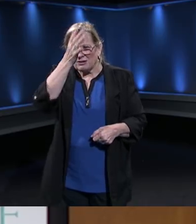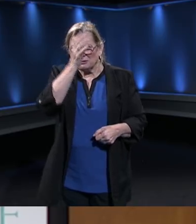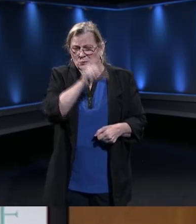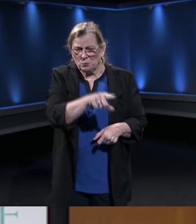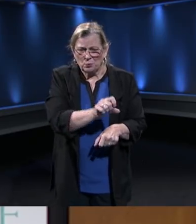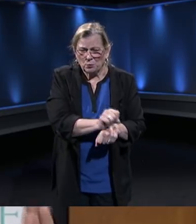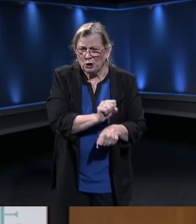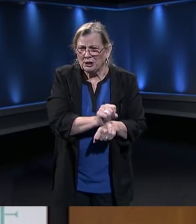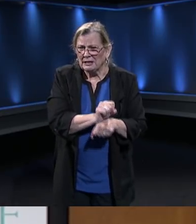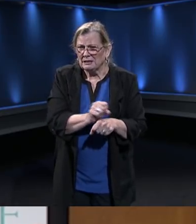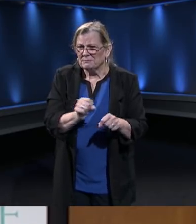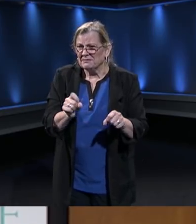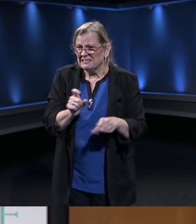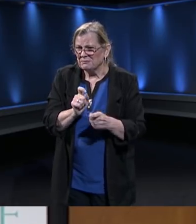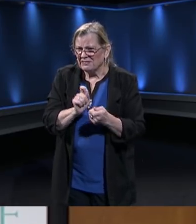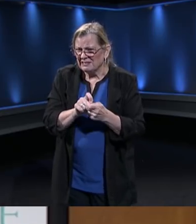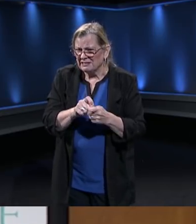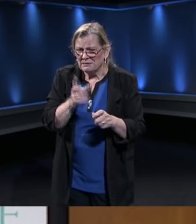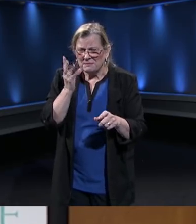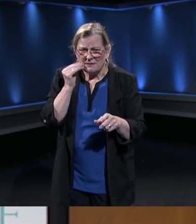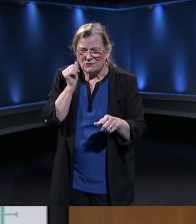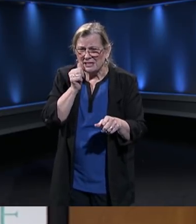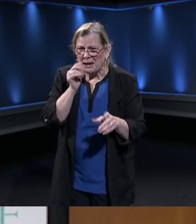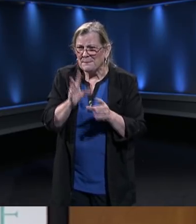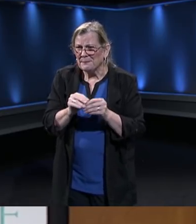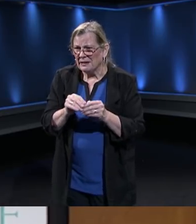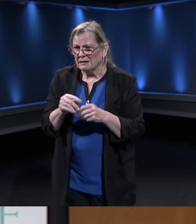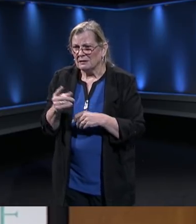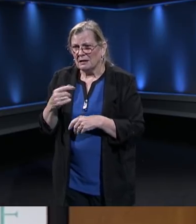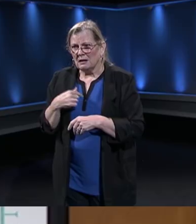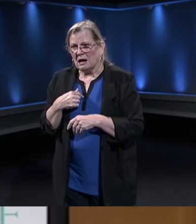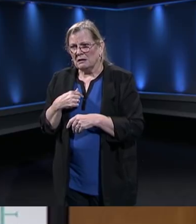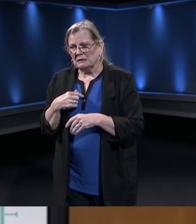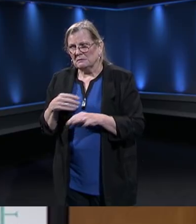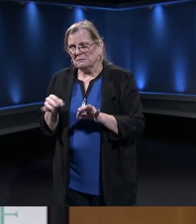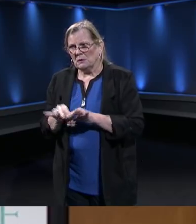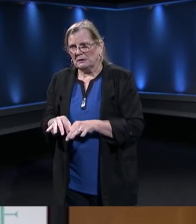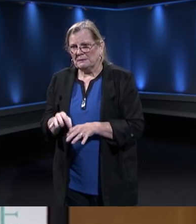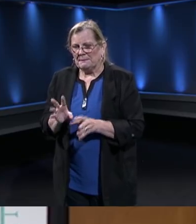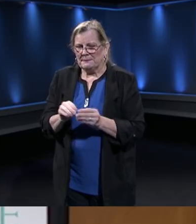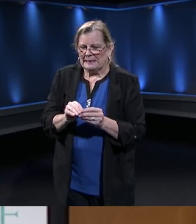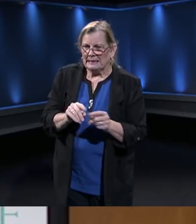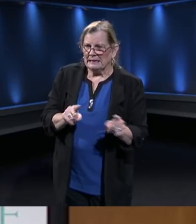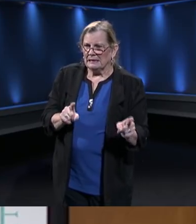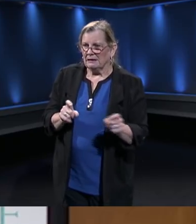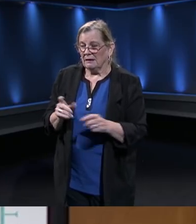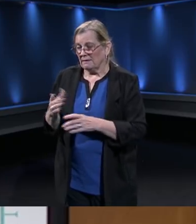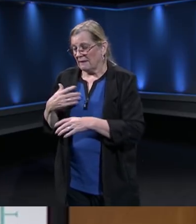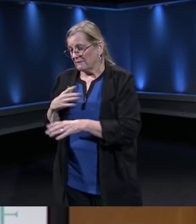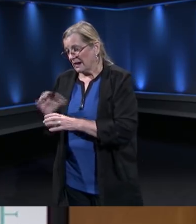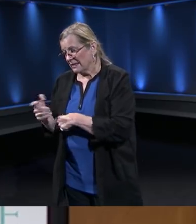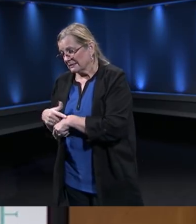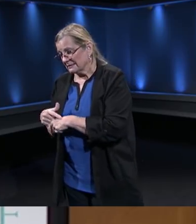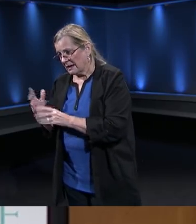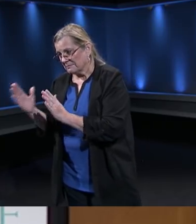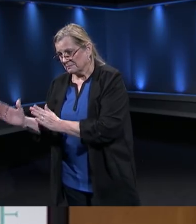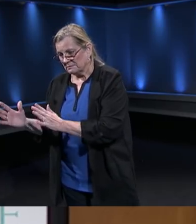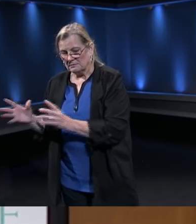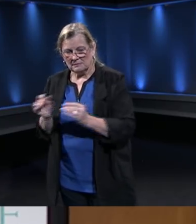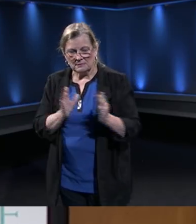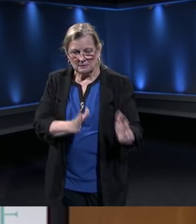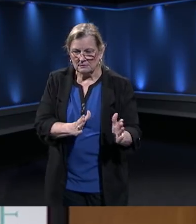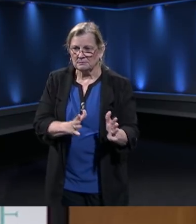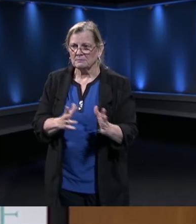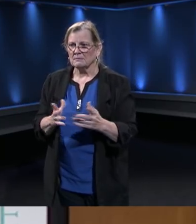that day, so listen, I have a really important meeting at this time, and I know you have class at this time. Can we work together to make this